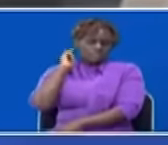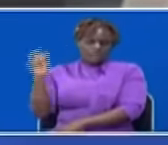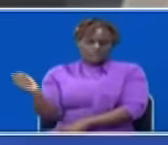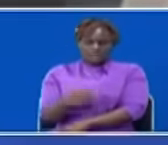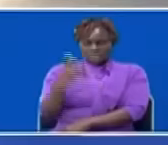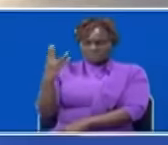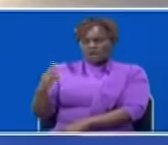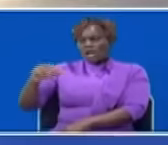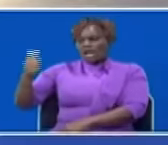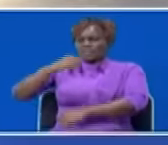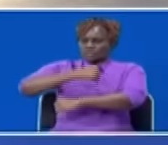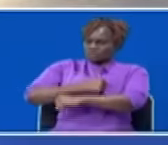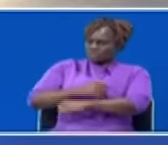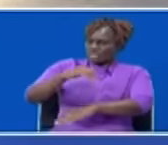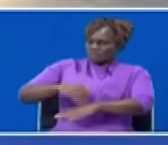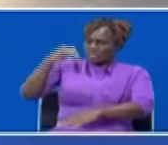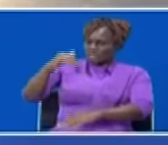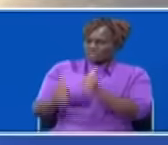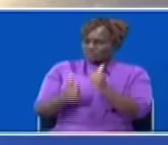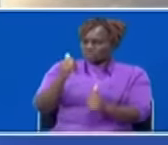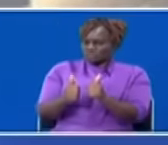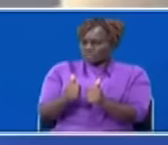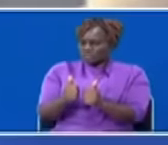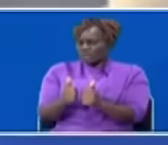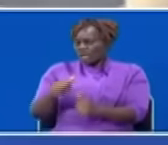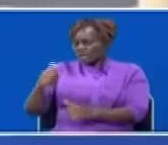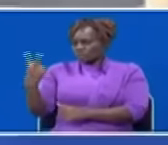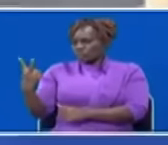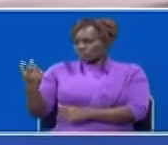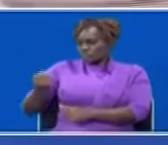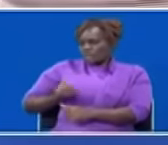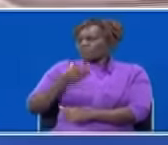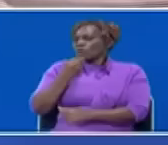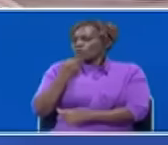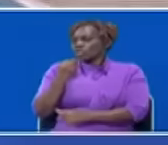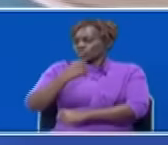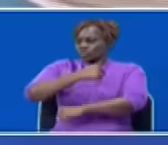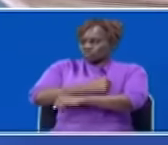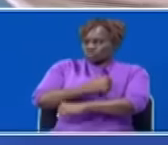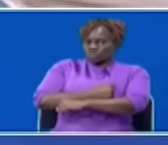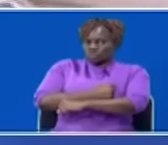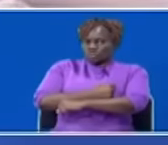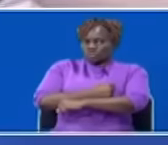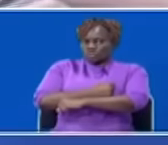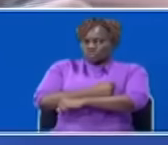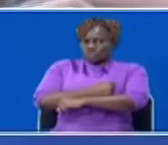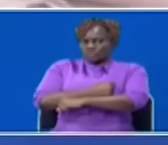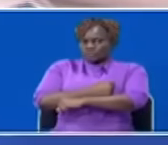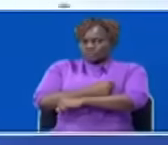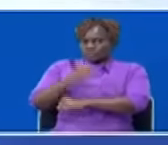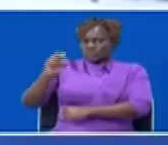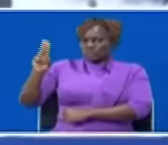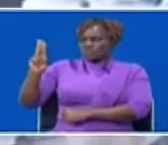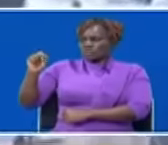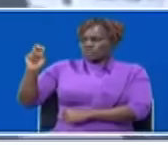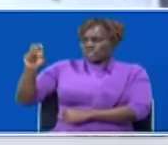months. Other schools that have also been affected include Nyamagwa Boys and Girls Secondary School, Magena and Riokindo Schools, St. Peter's Suneka,